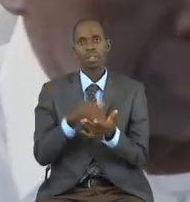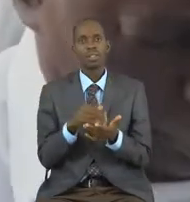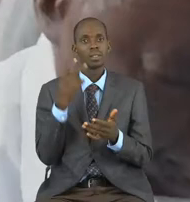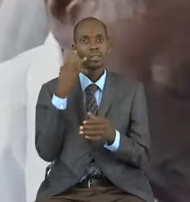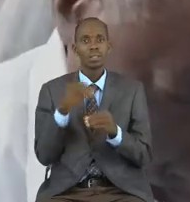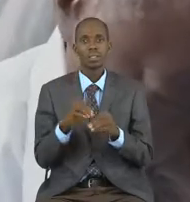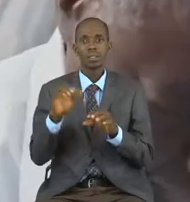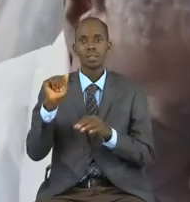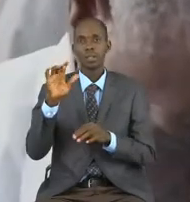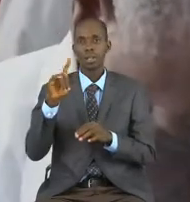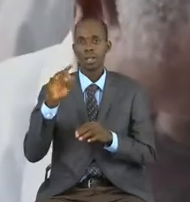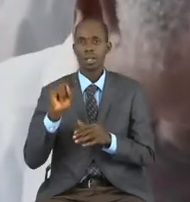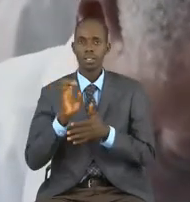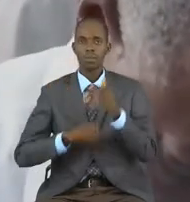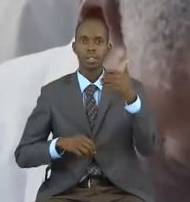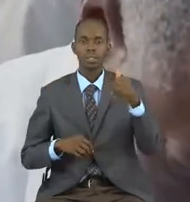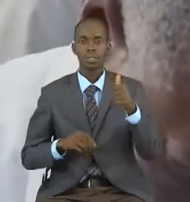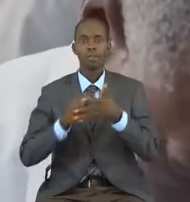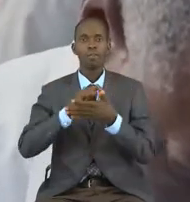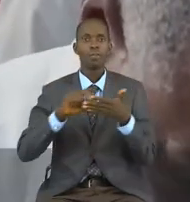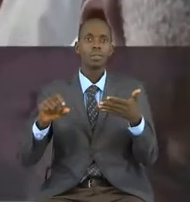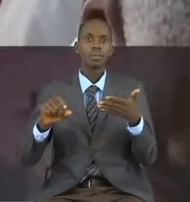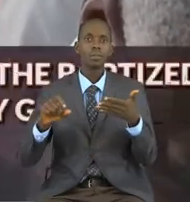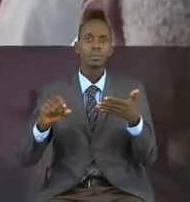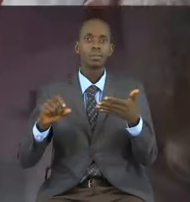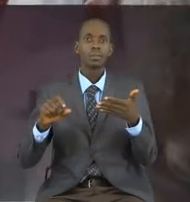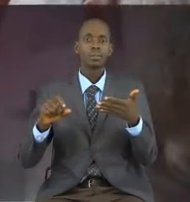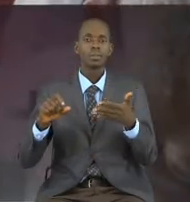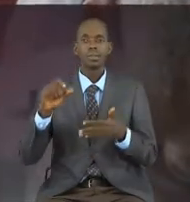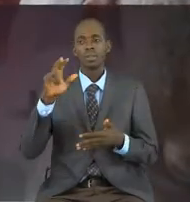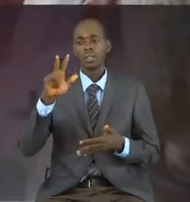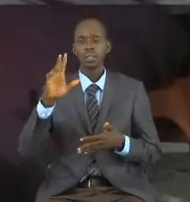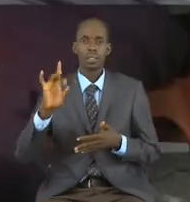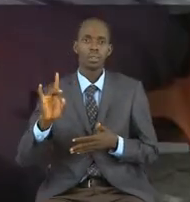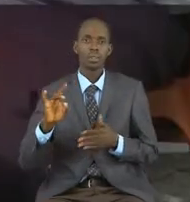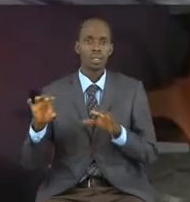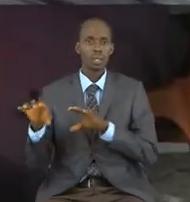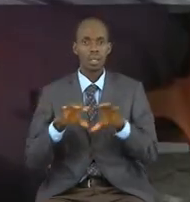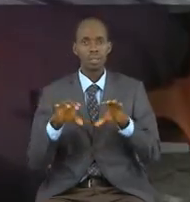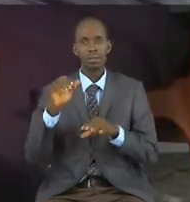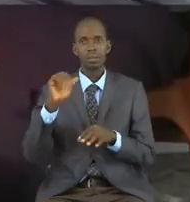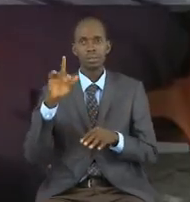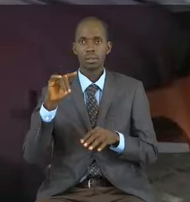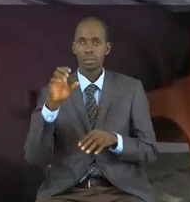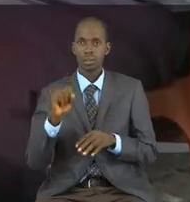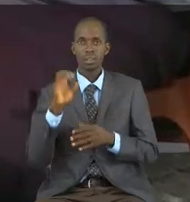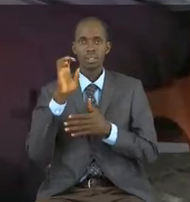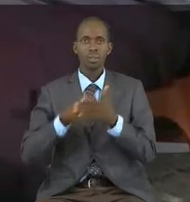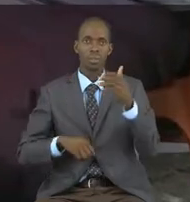chapter 10, reading from verse 38. Acts chapter